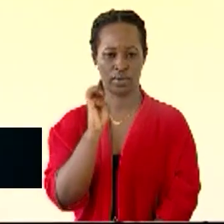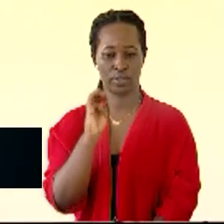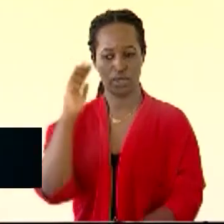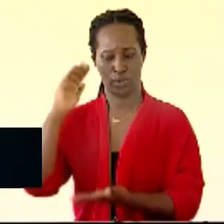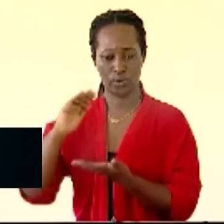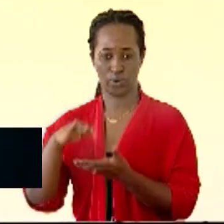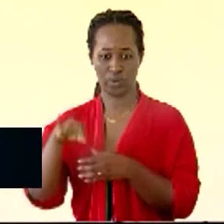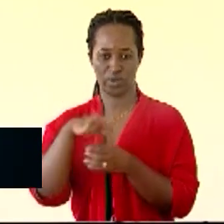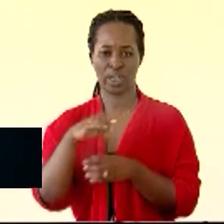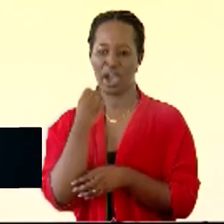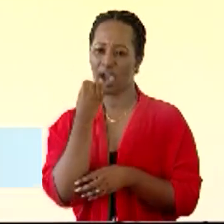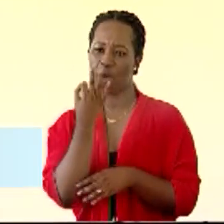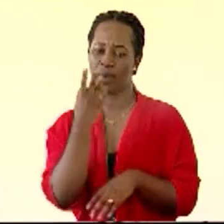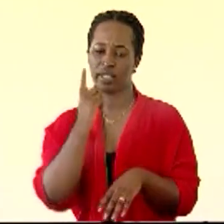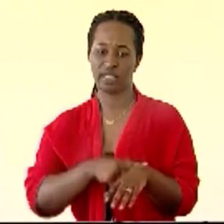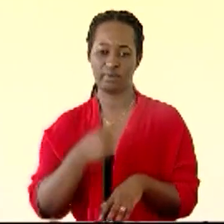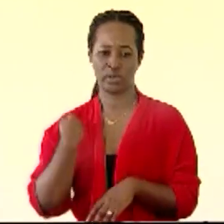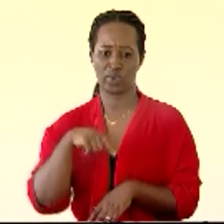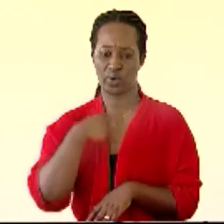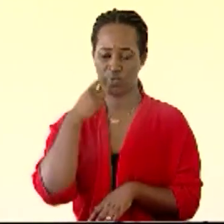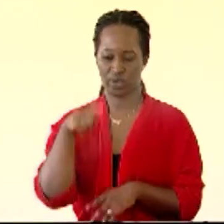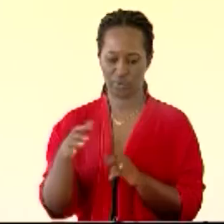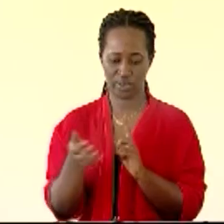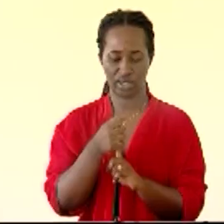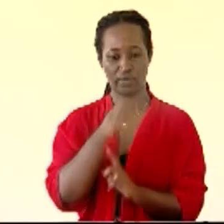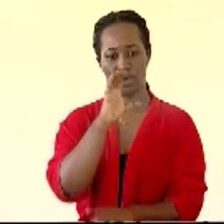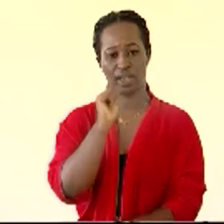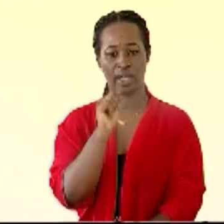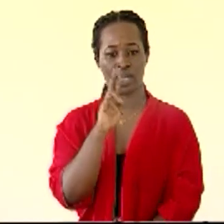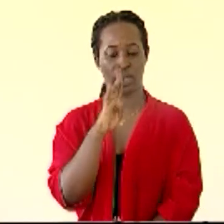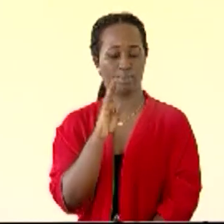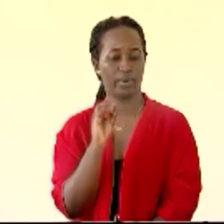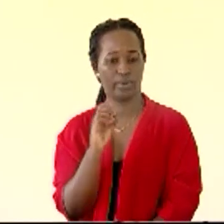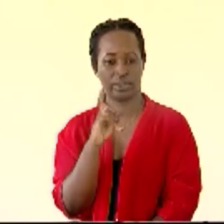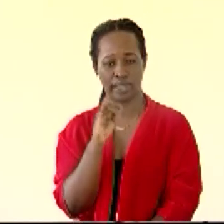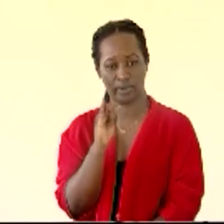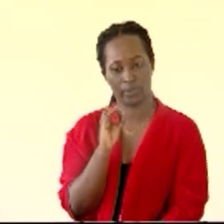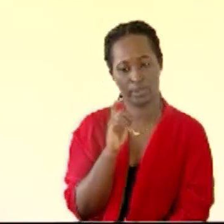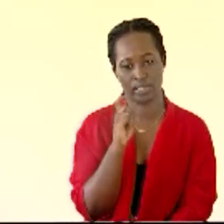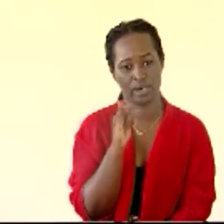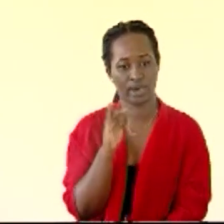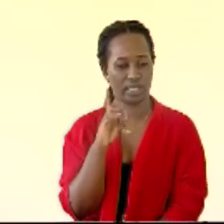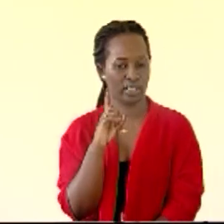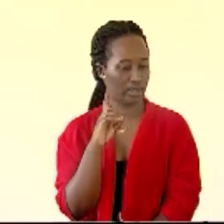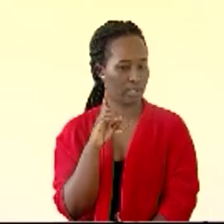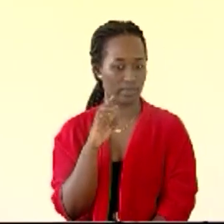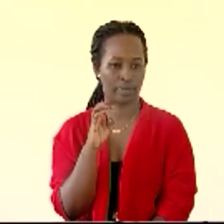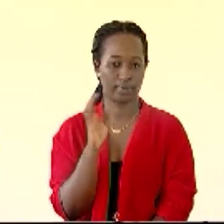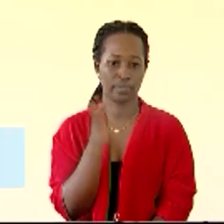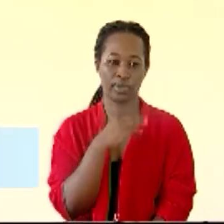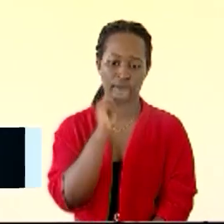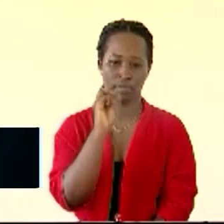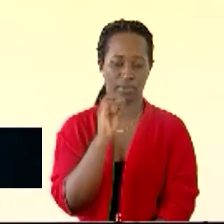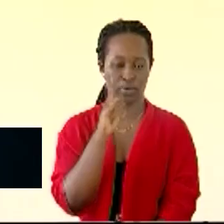how many times do we need to receive a carbon dioxide molecule to be able to get the glucose? And if